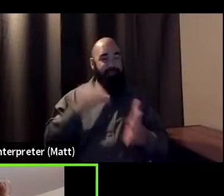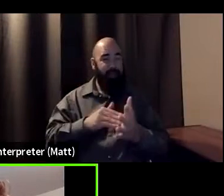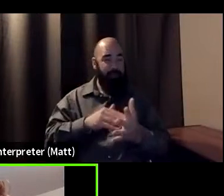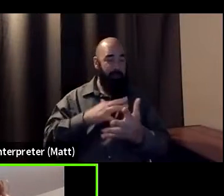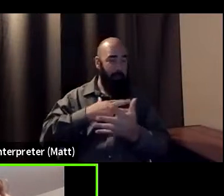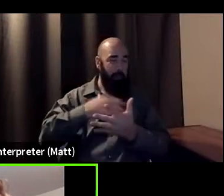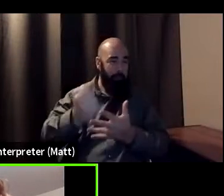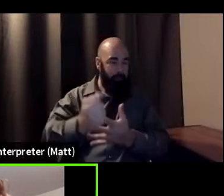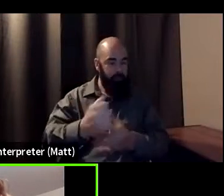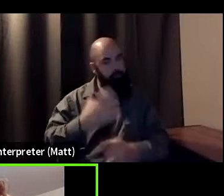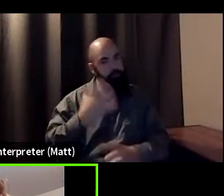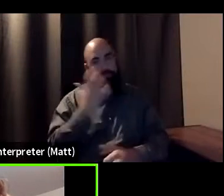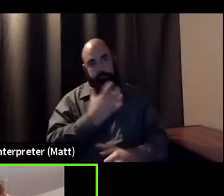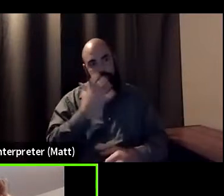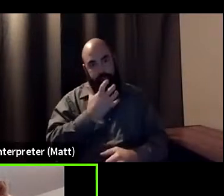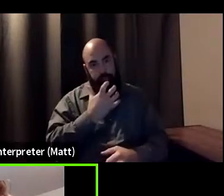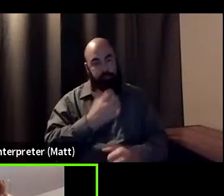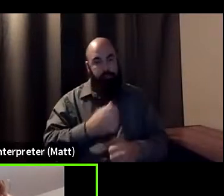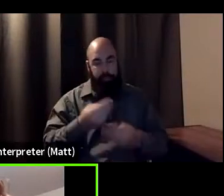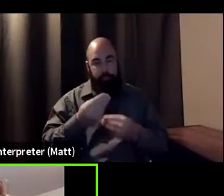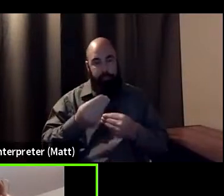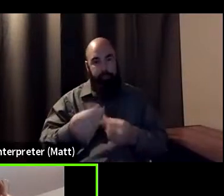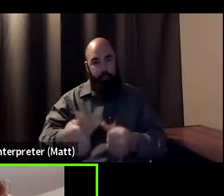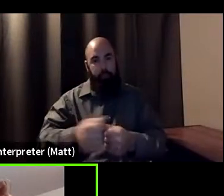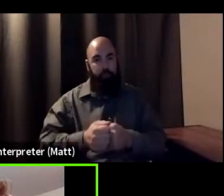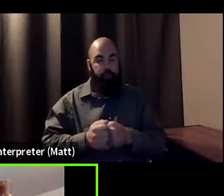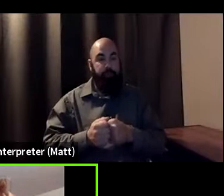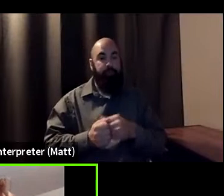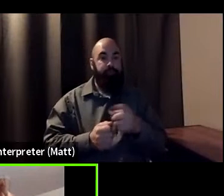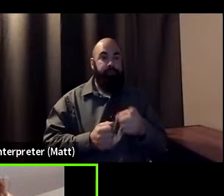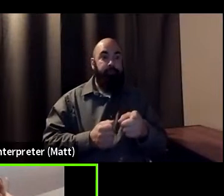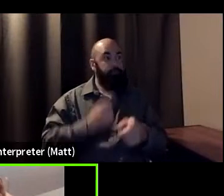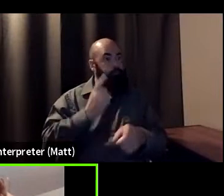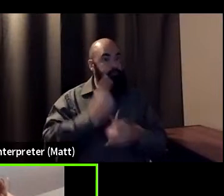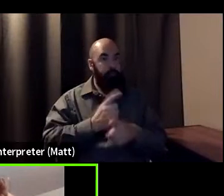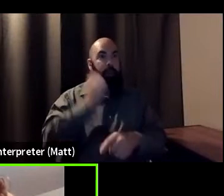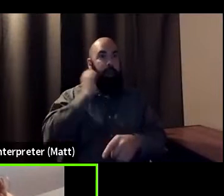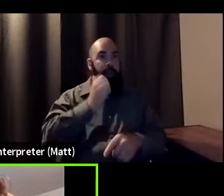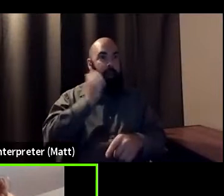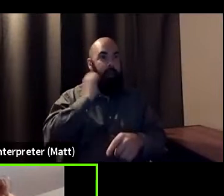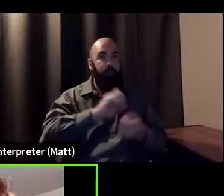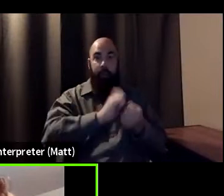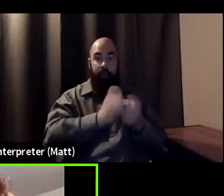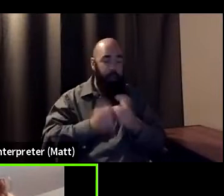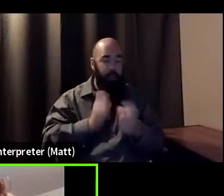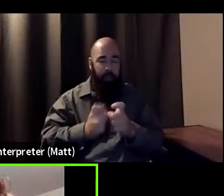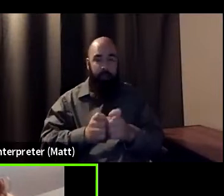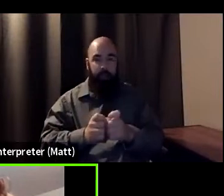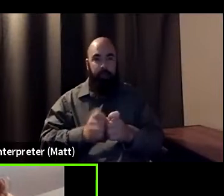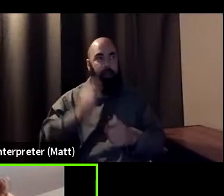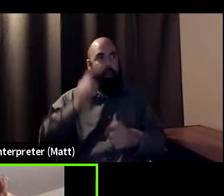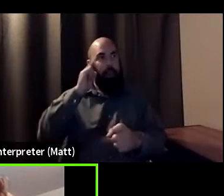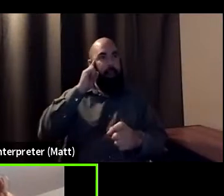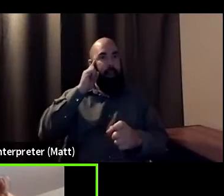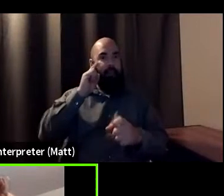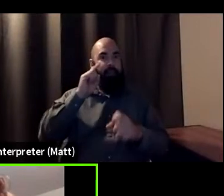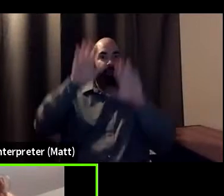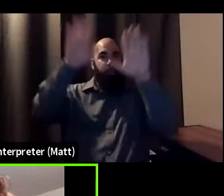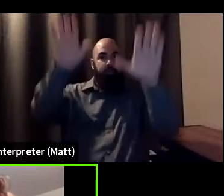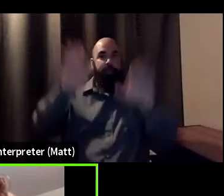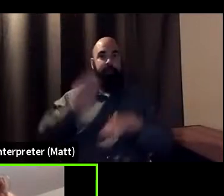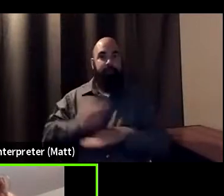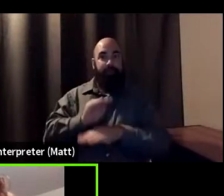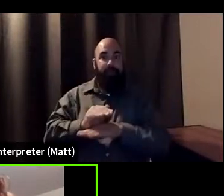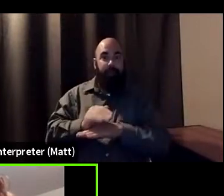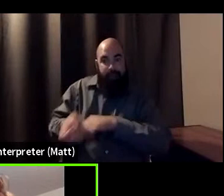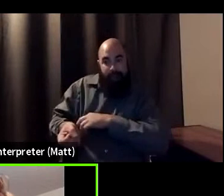Yeah, the only constant is change. I found out late Sunday night, about midnight, that I was going to be getting